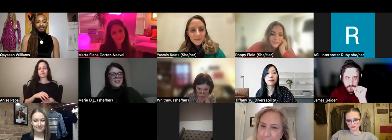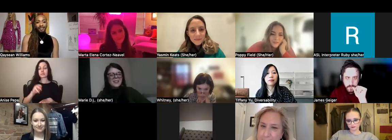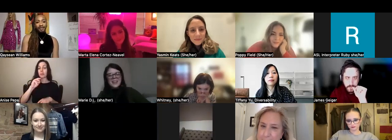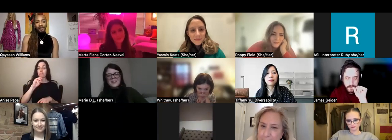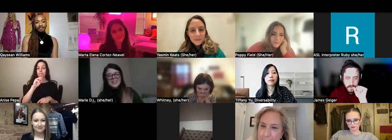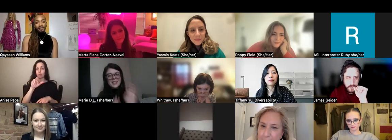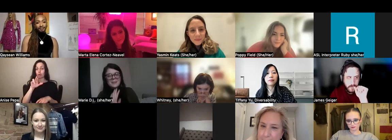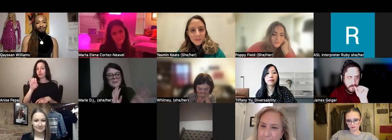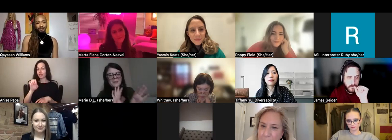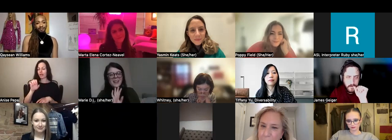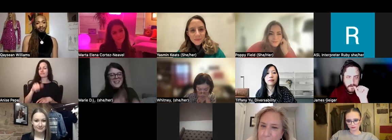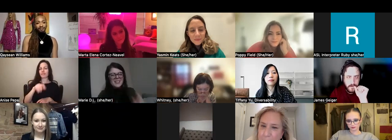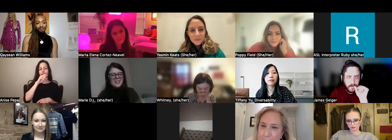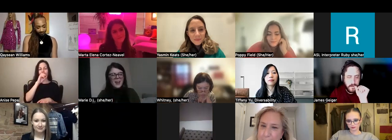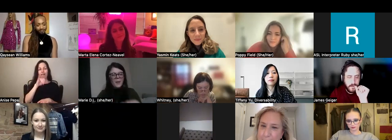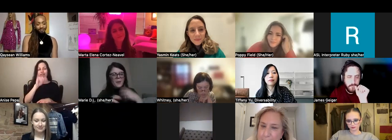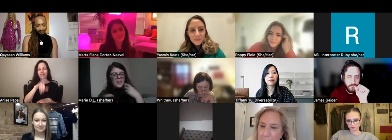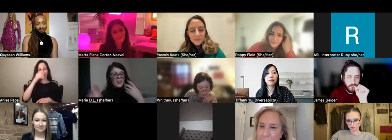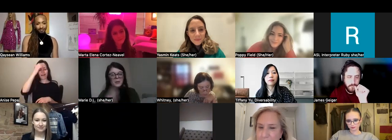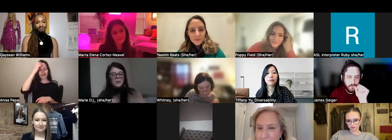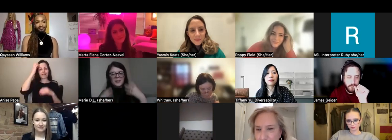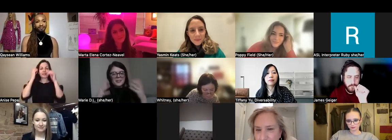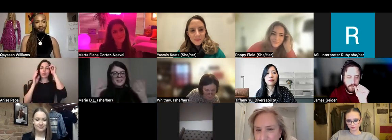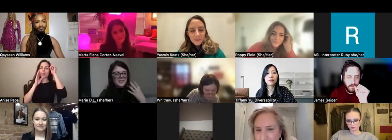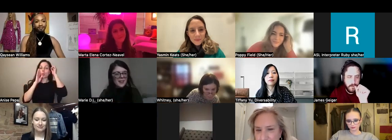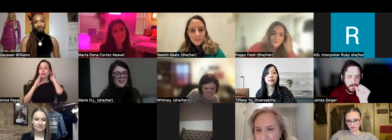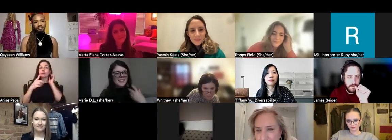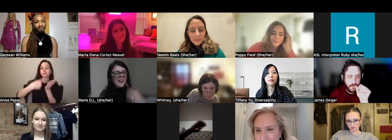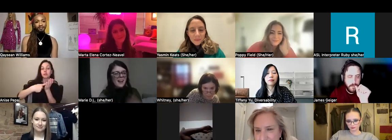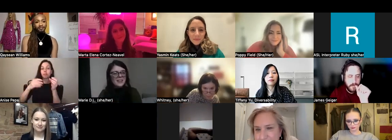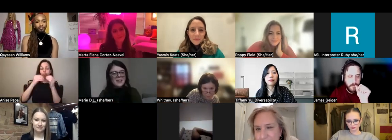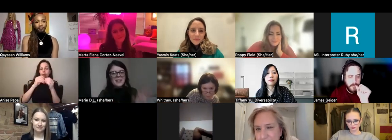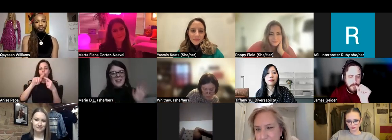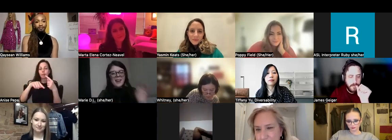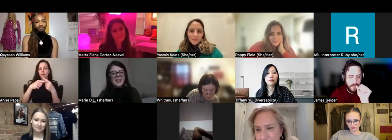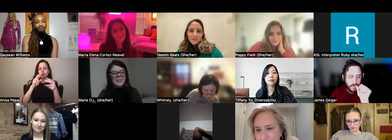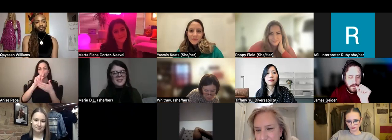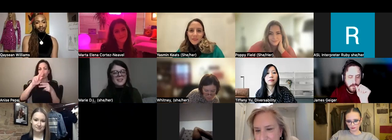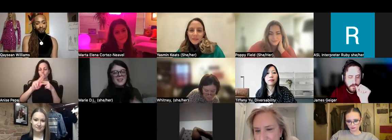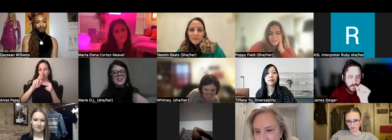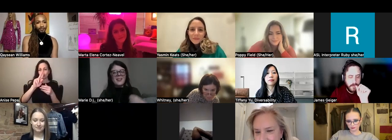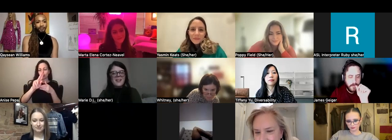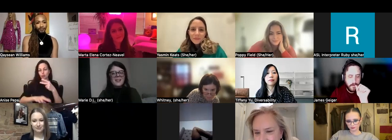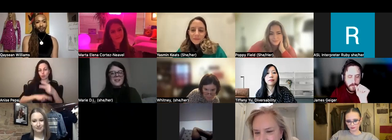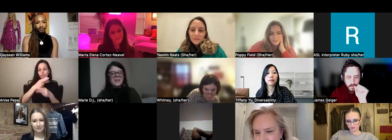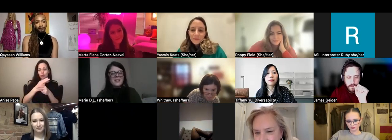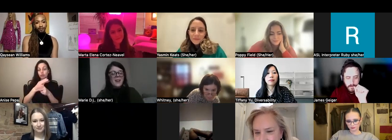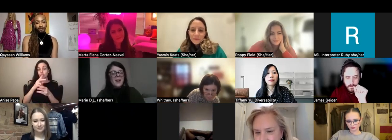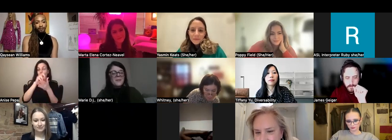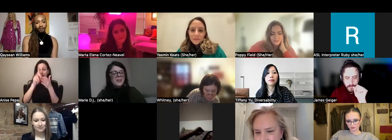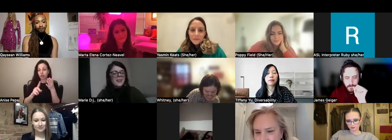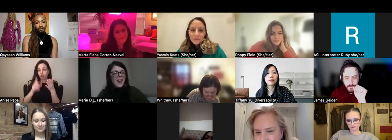going to dive a little bit more into that whole like universal design concepts a little later on. But now I want to